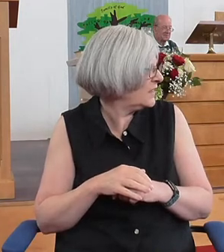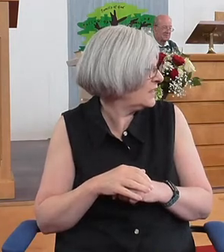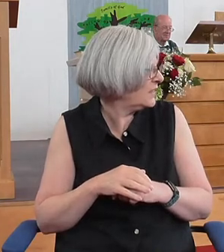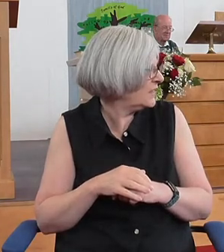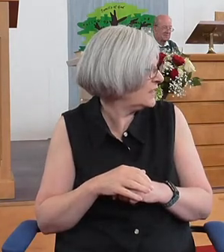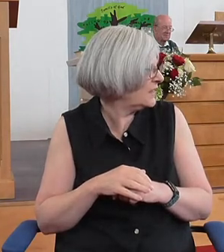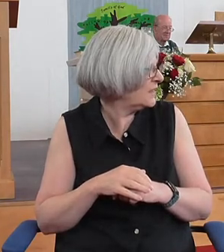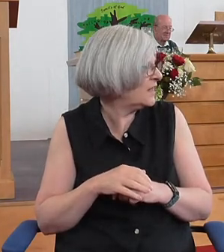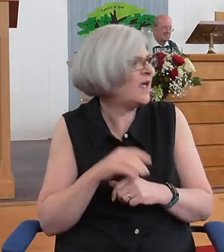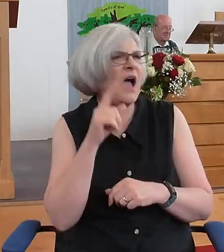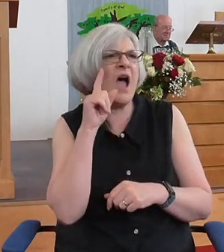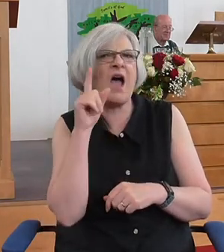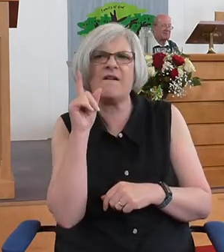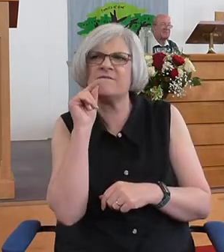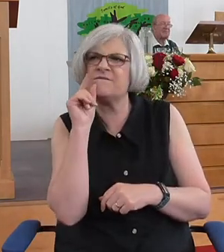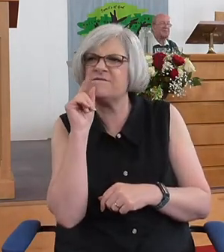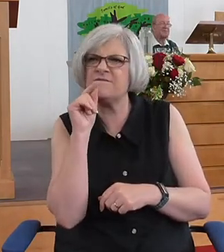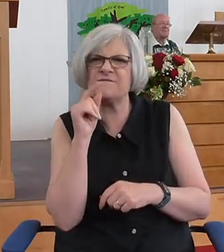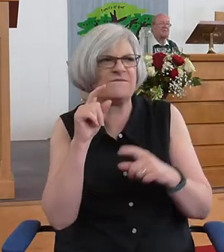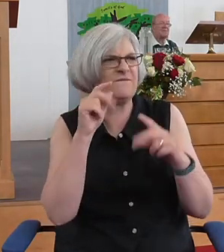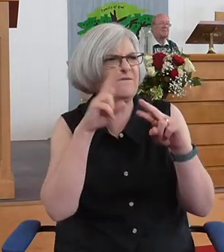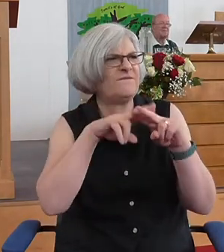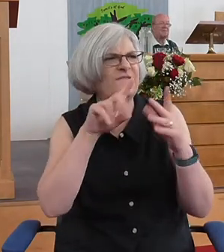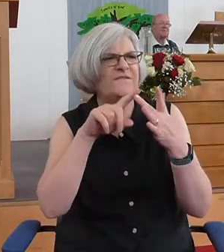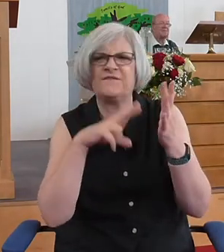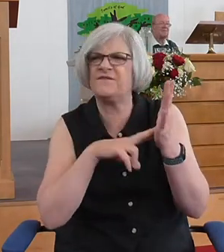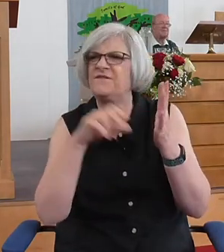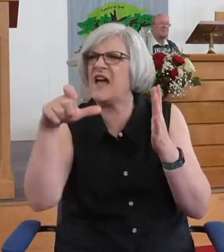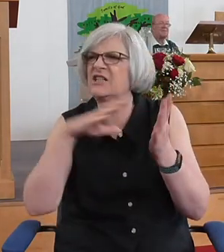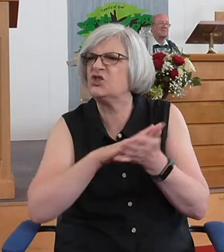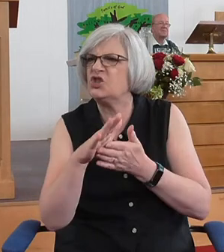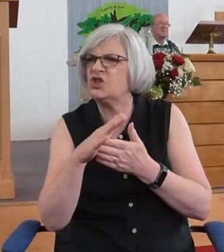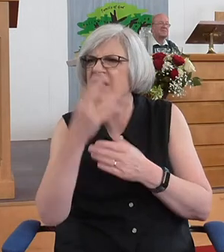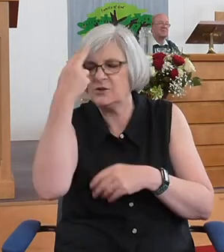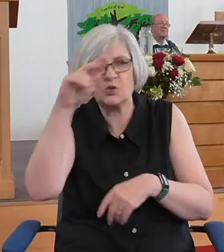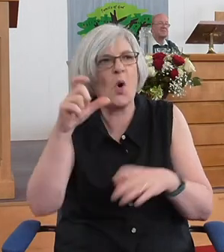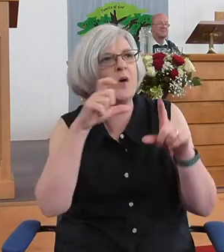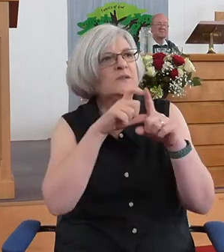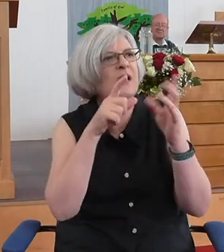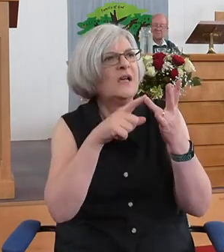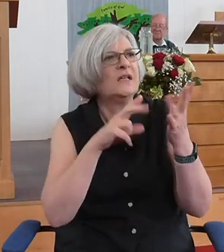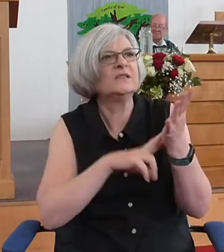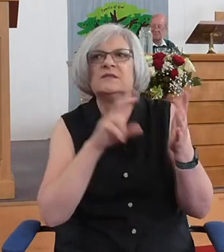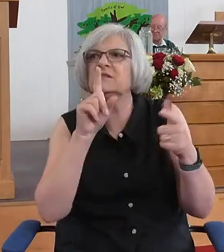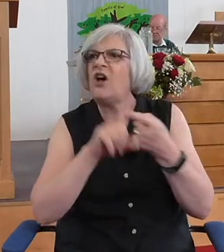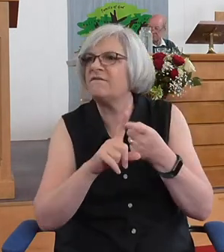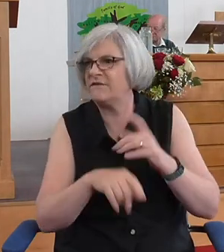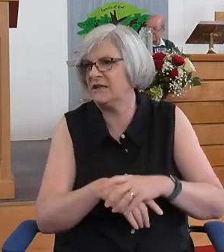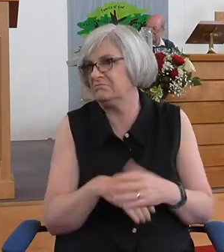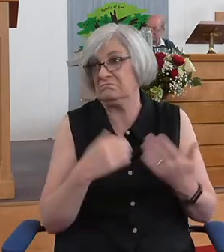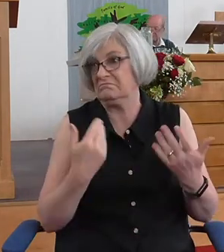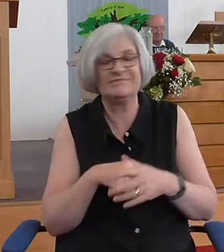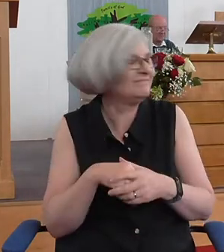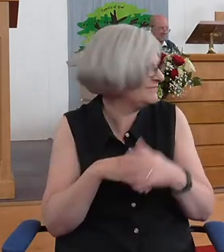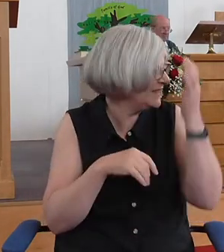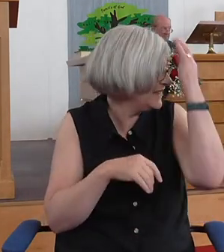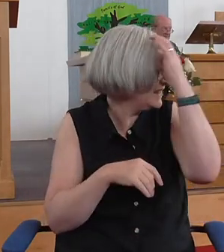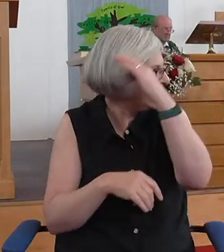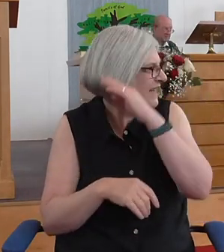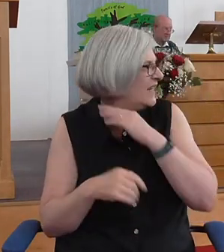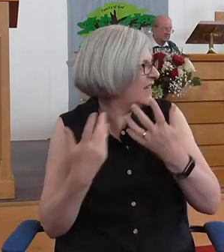Zebra, finch, called dove, just to confuse the matters. And how do you look after your pet?